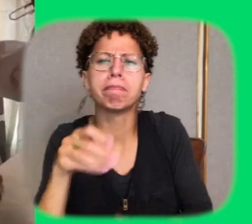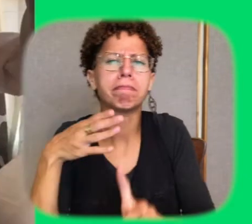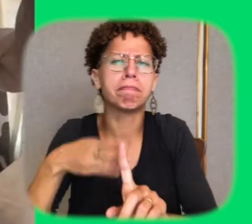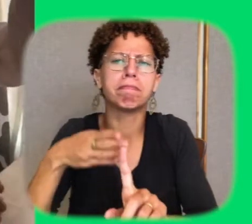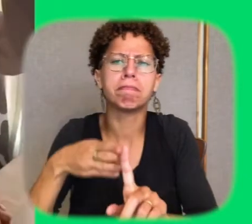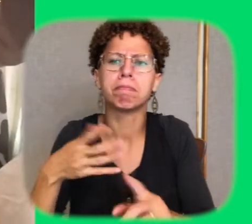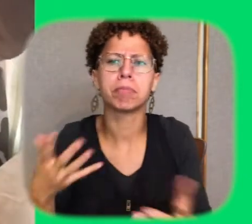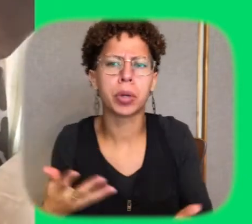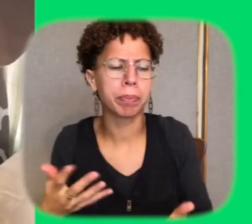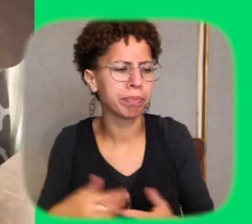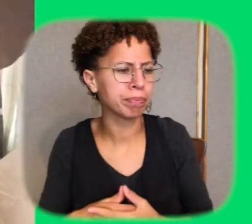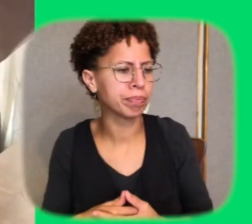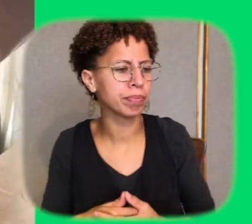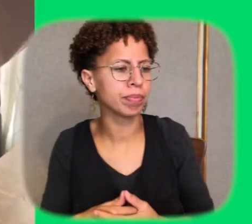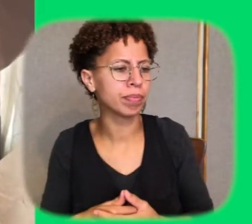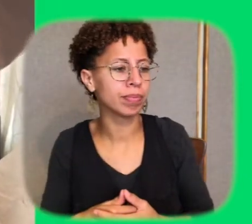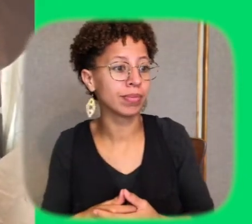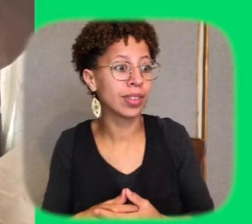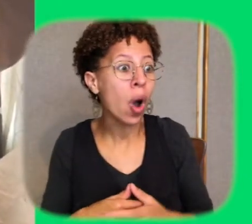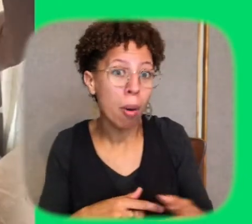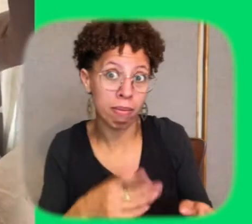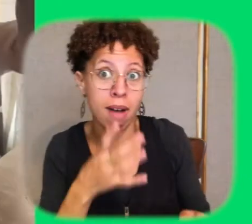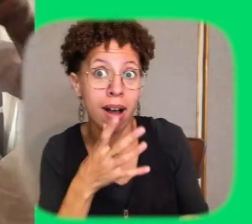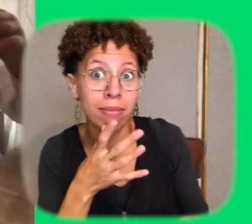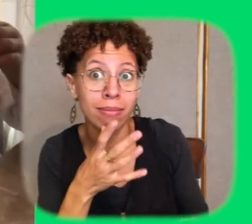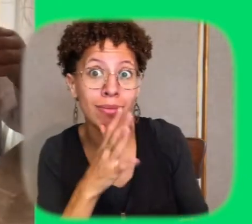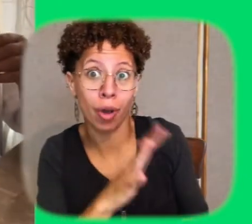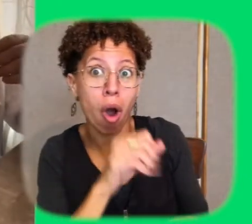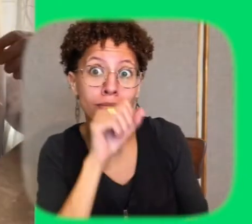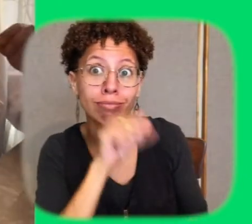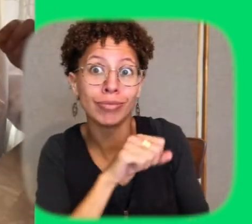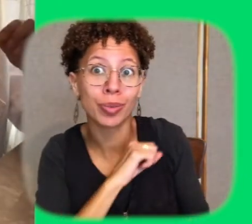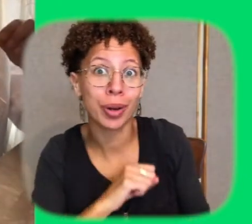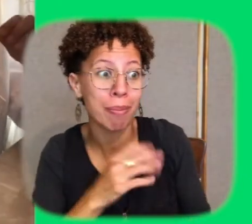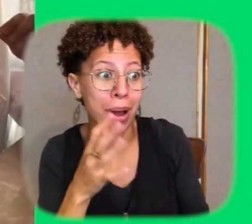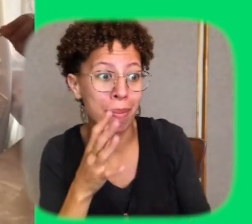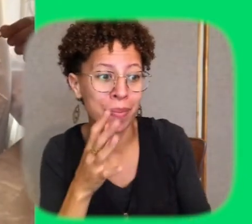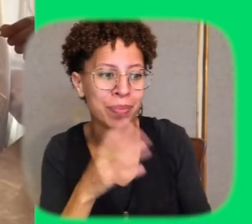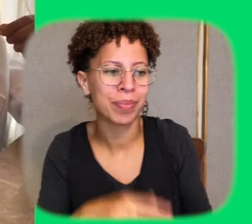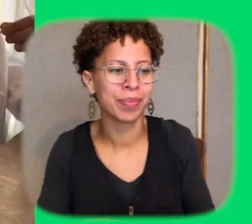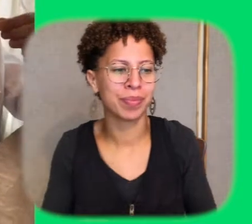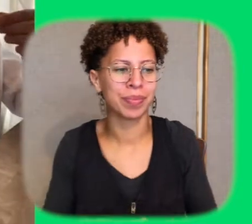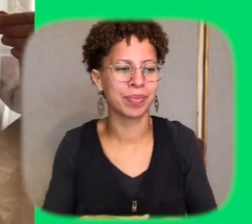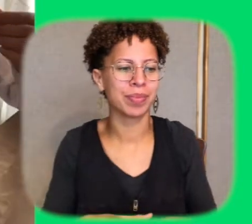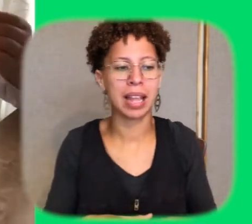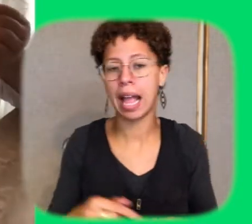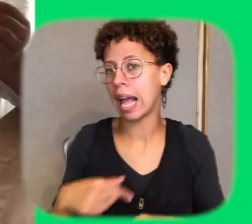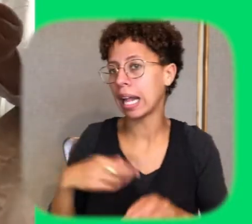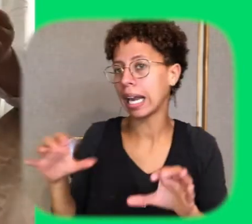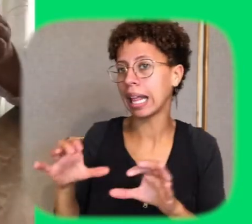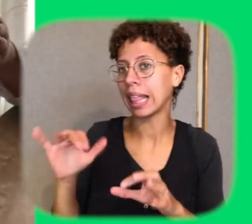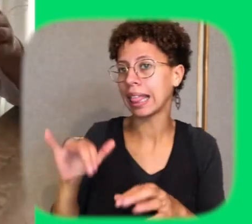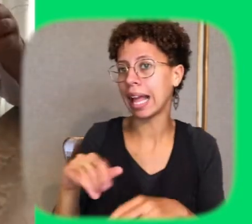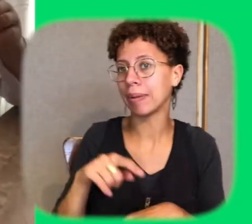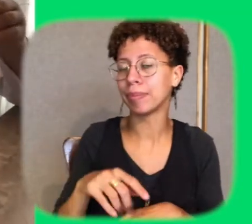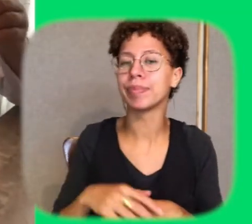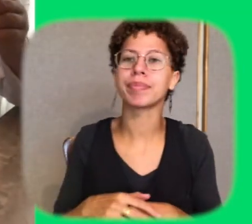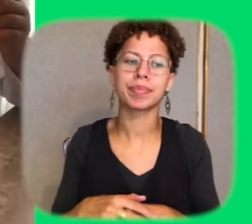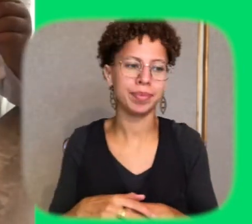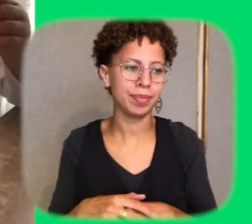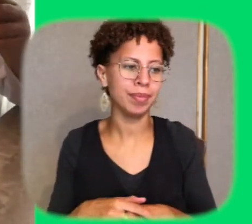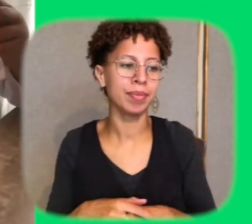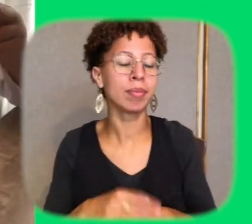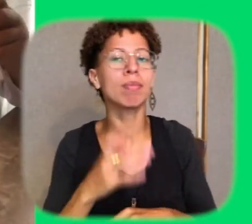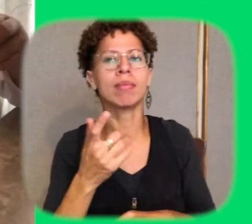is? I managed to do this. Okay. So I want to look at this because there's something else that has super